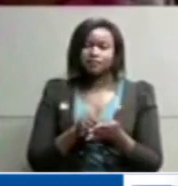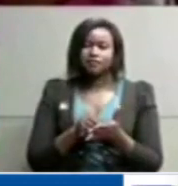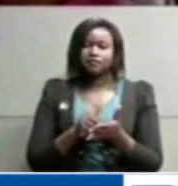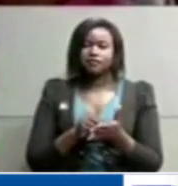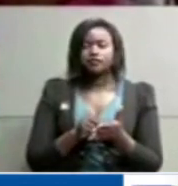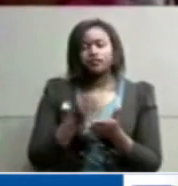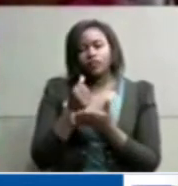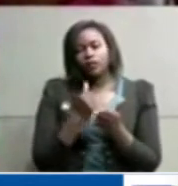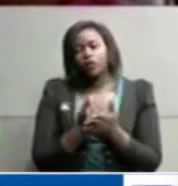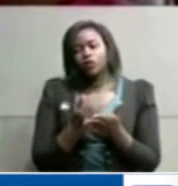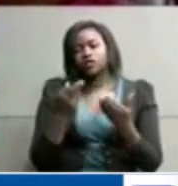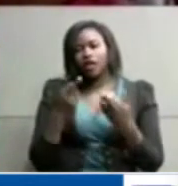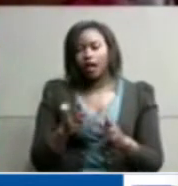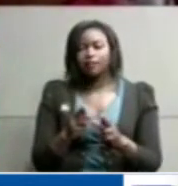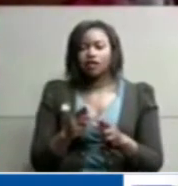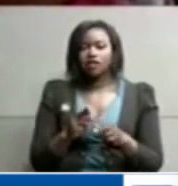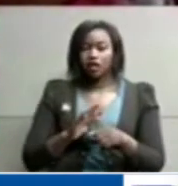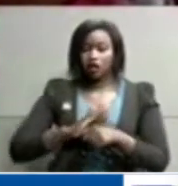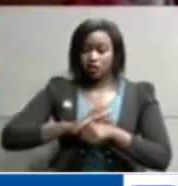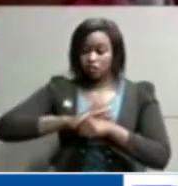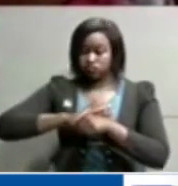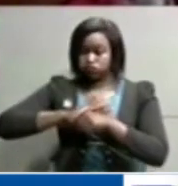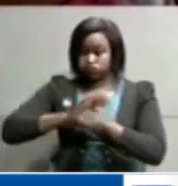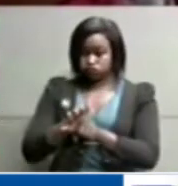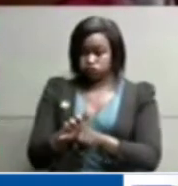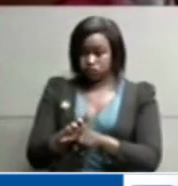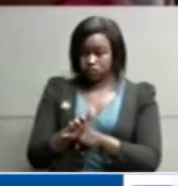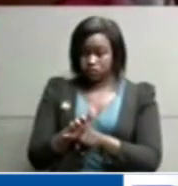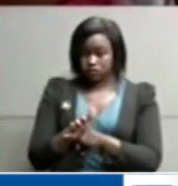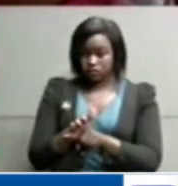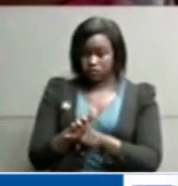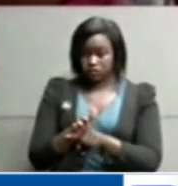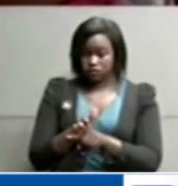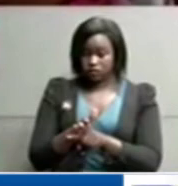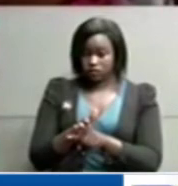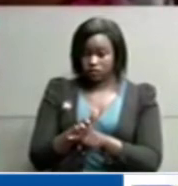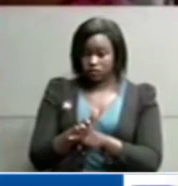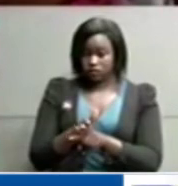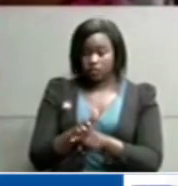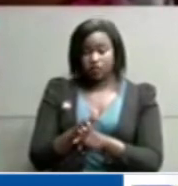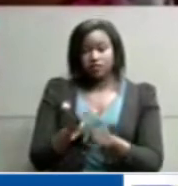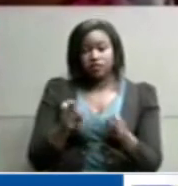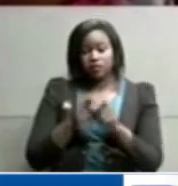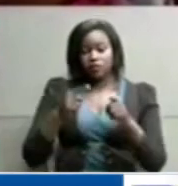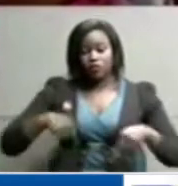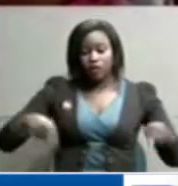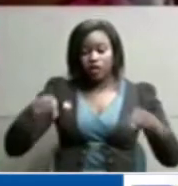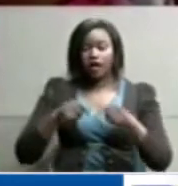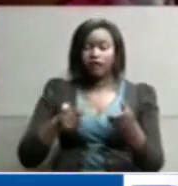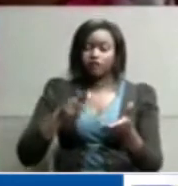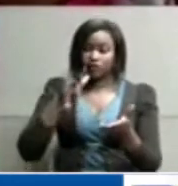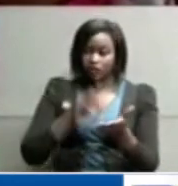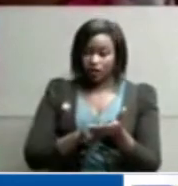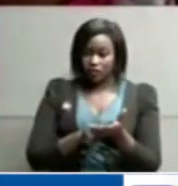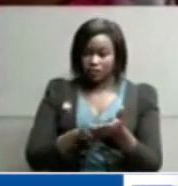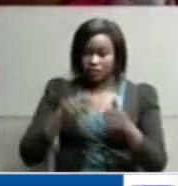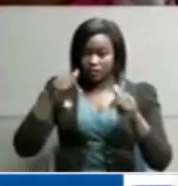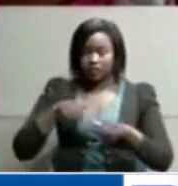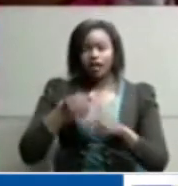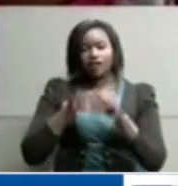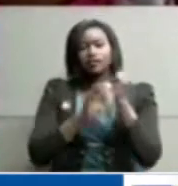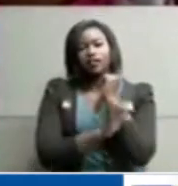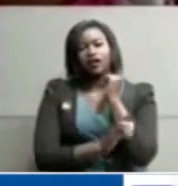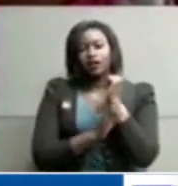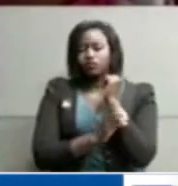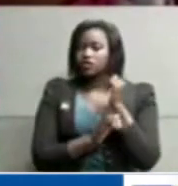the case of coronavirus that we have confirmed in the country. I